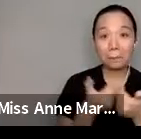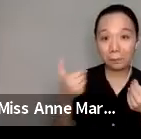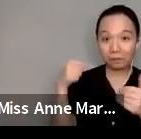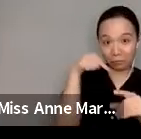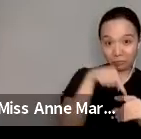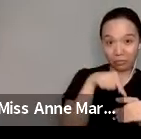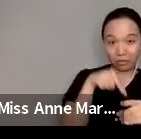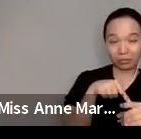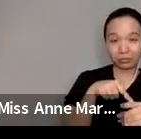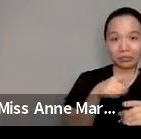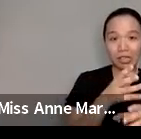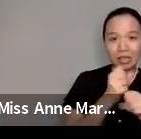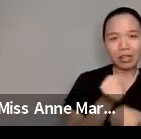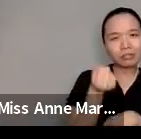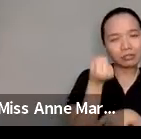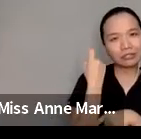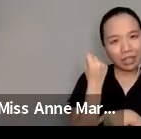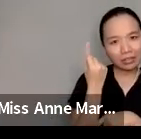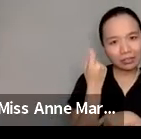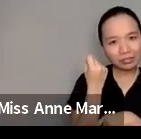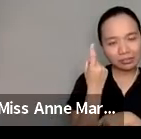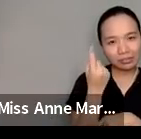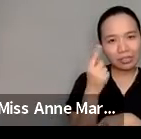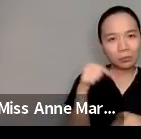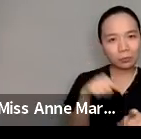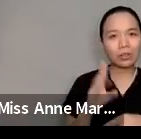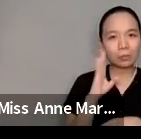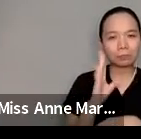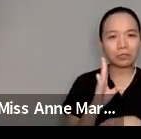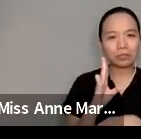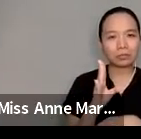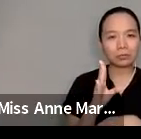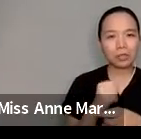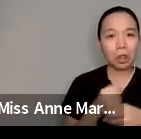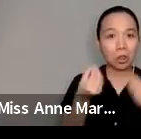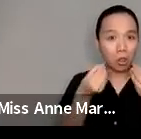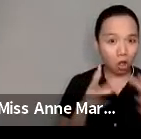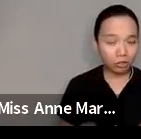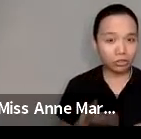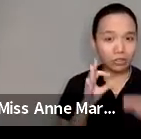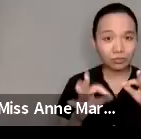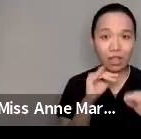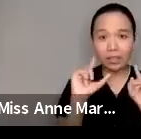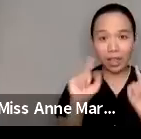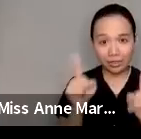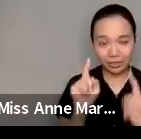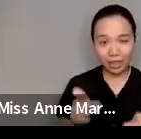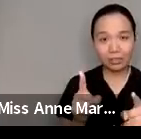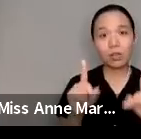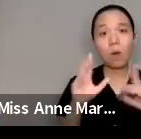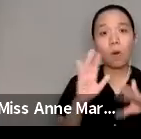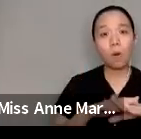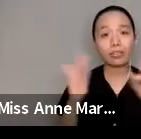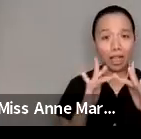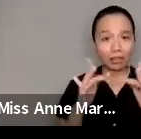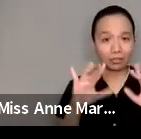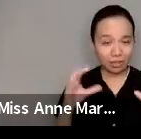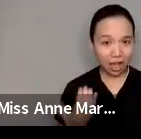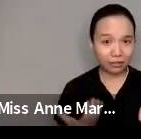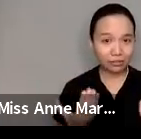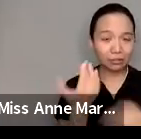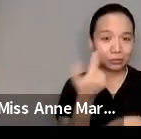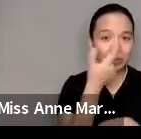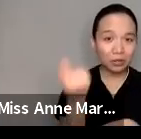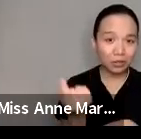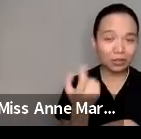gave them an understanding that it would be a huge loss if they do not attend online class, because they just waste their